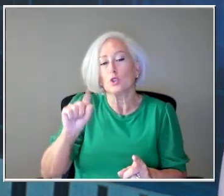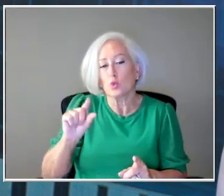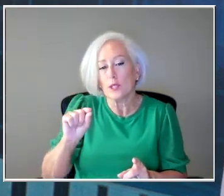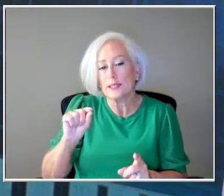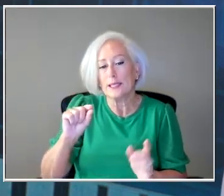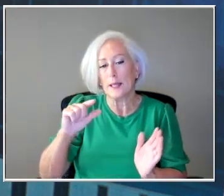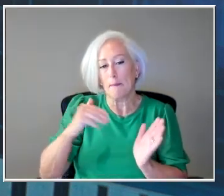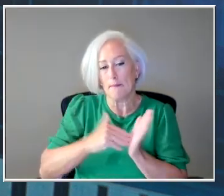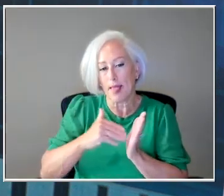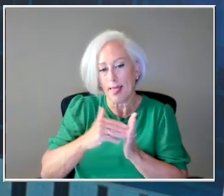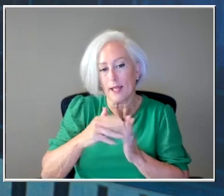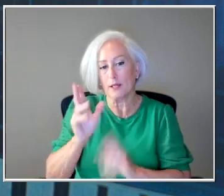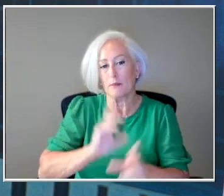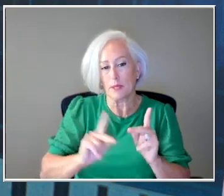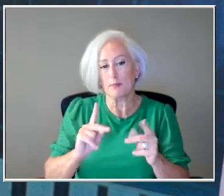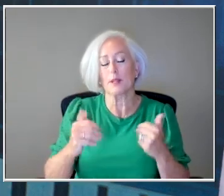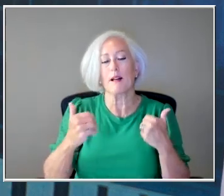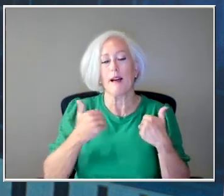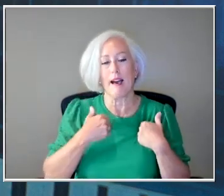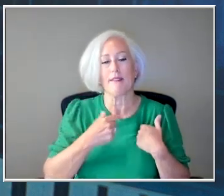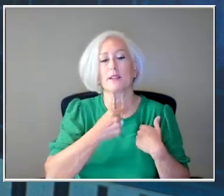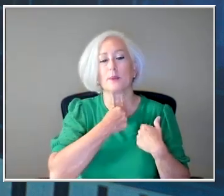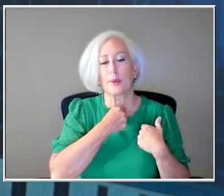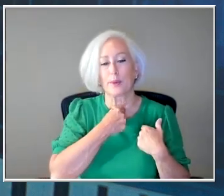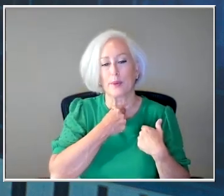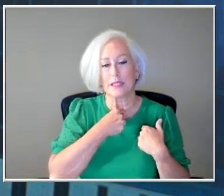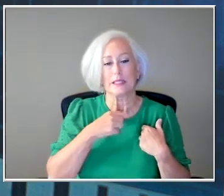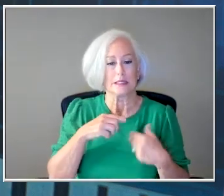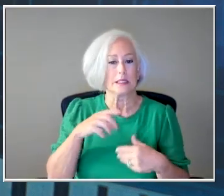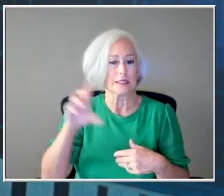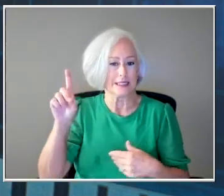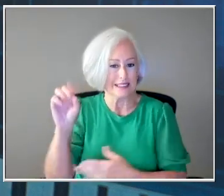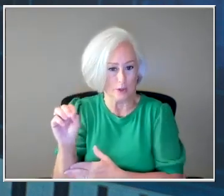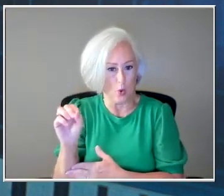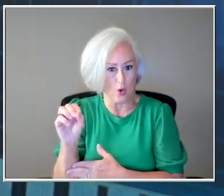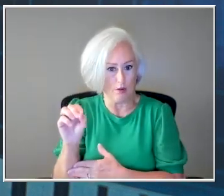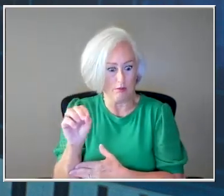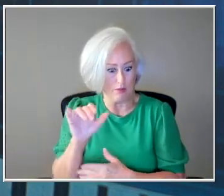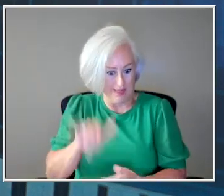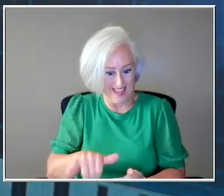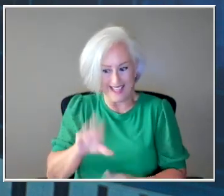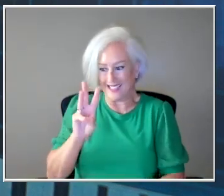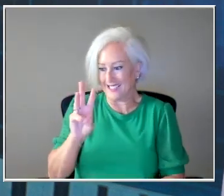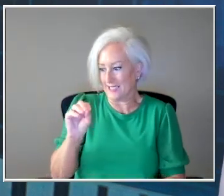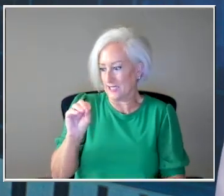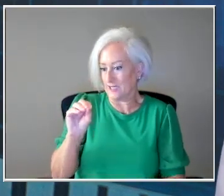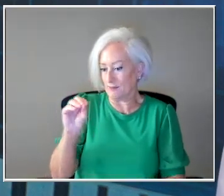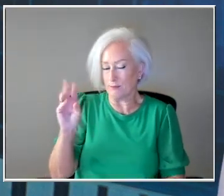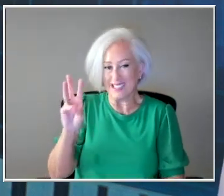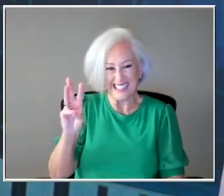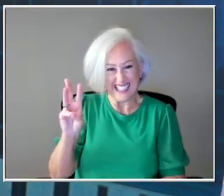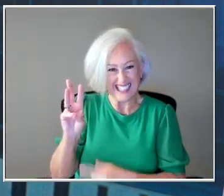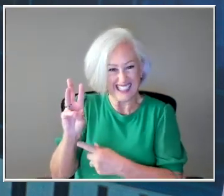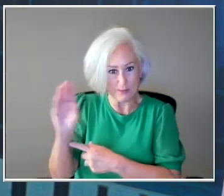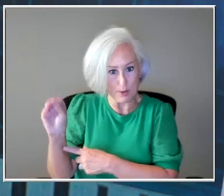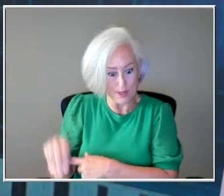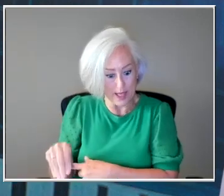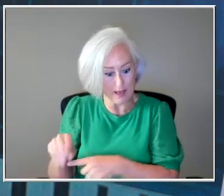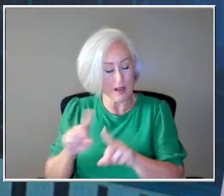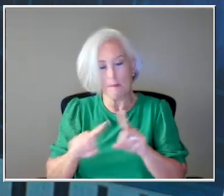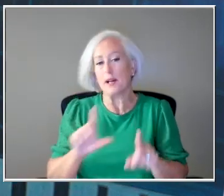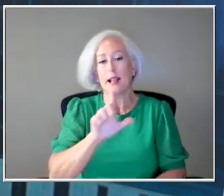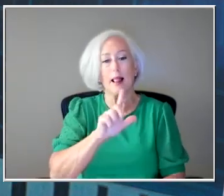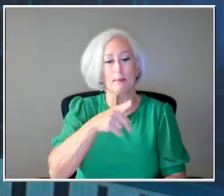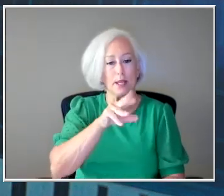according to the Thyroid Foundation. 20 million, which is 6%. We have 20% with high LPLA, and in Europe, in